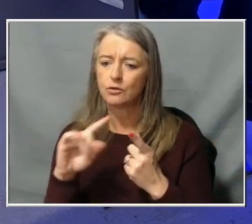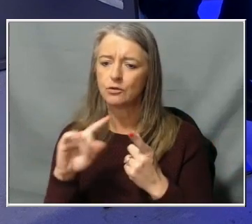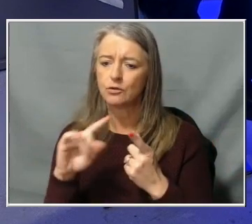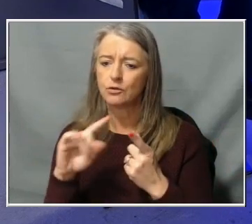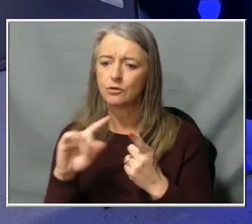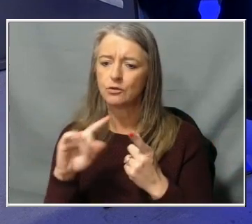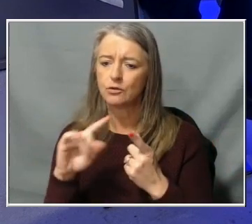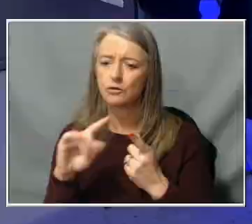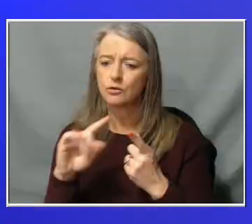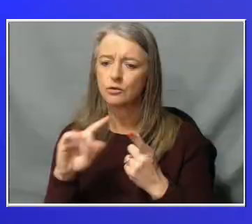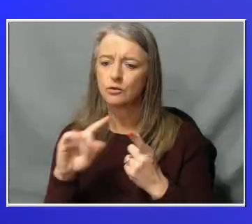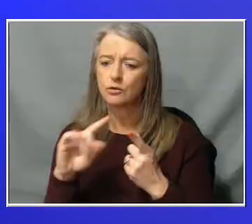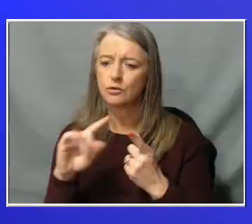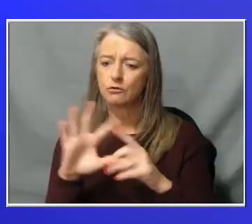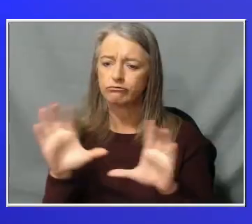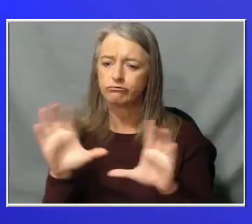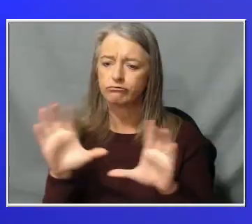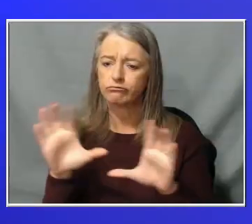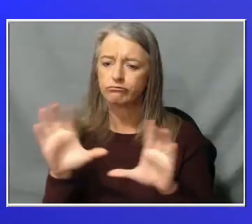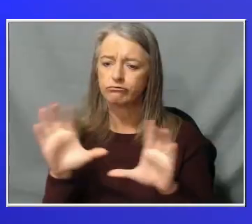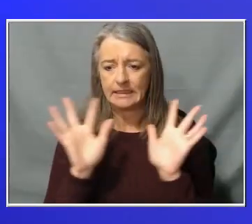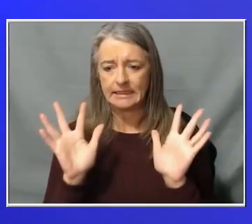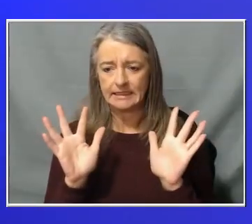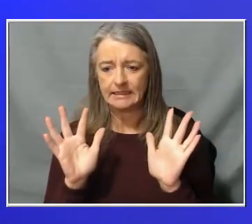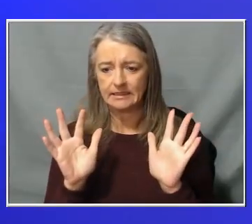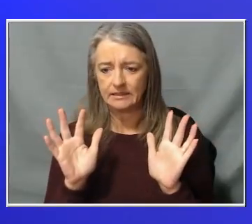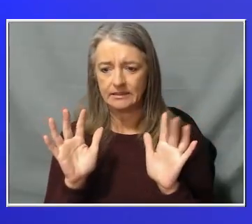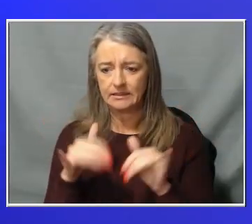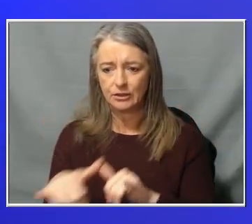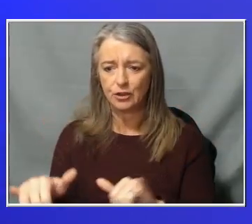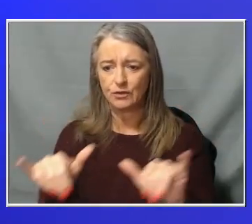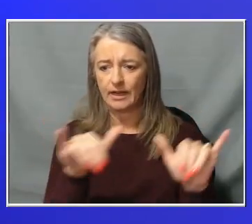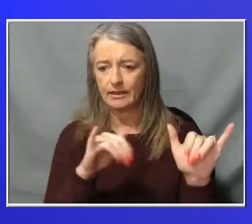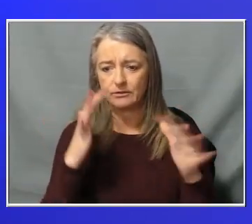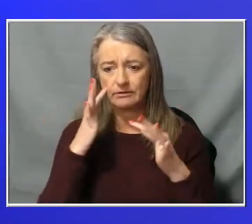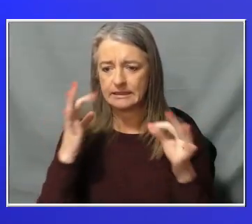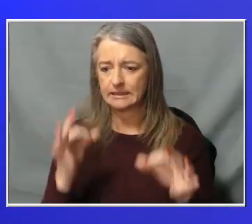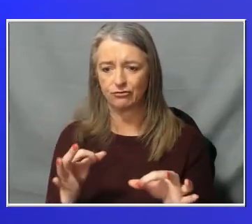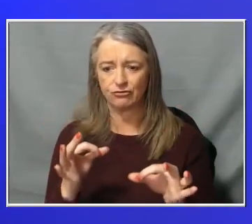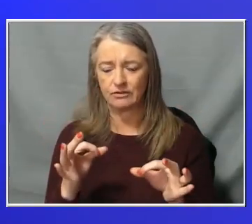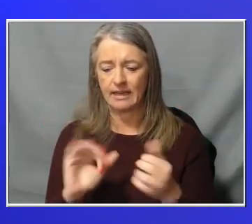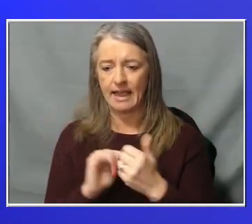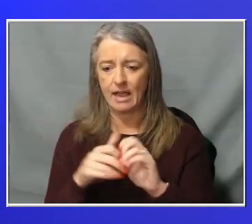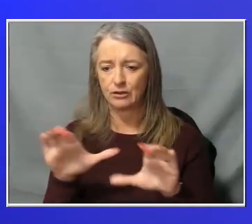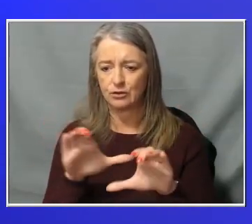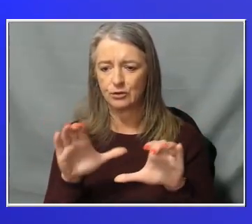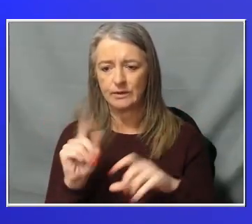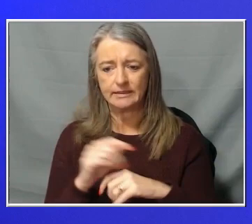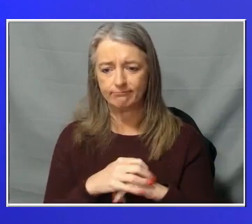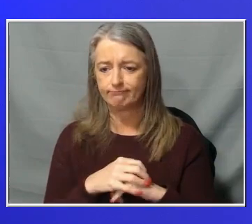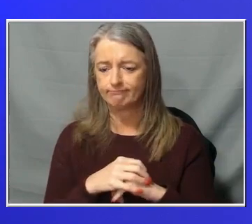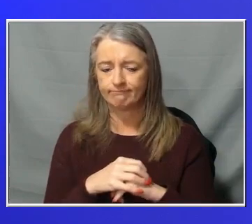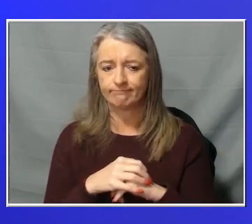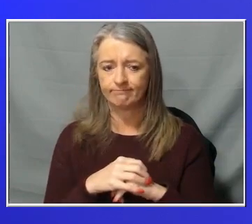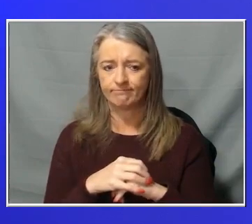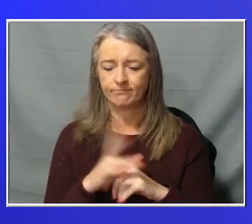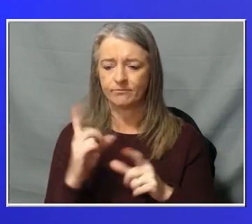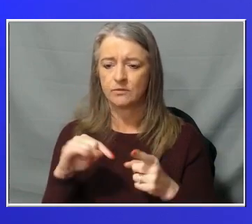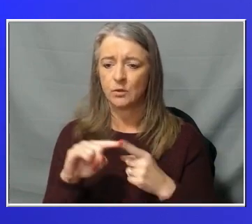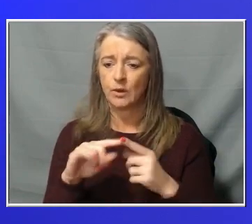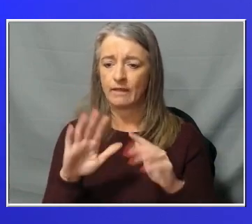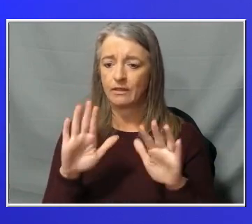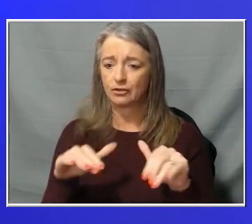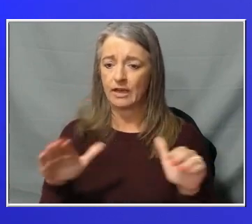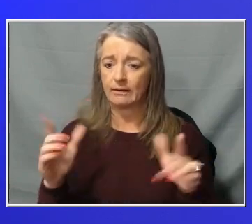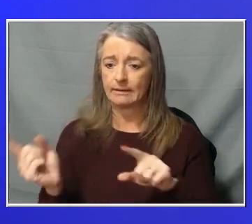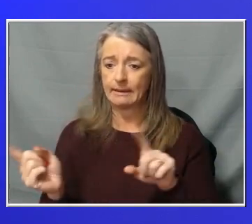together. Right. Well, to be clear, it was not a unilateral decision about what way to go. When the child came to us, we